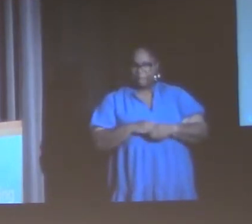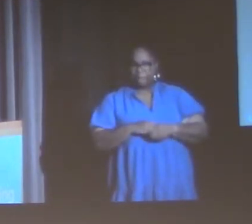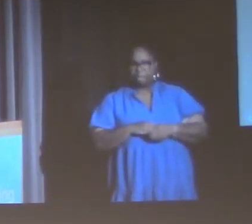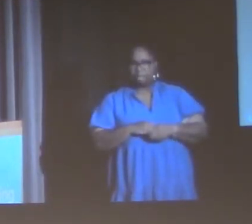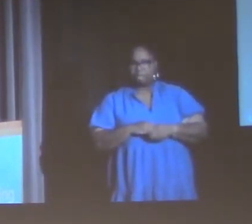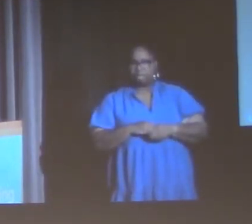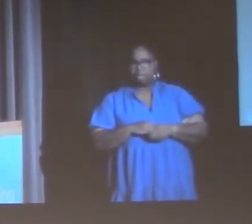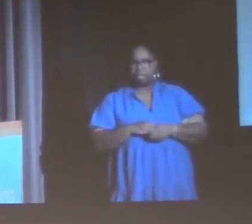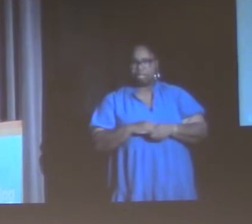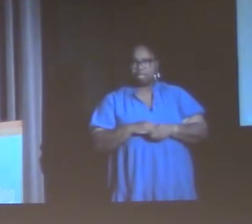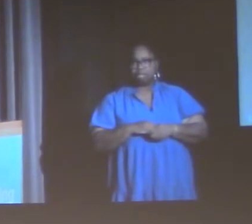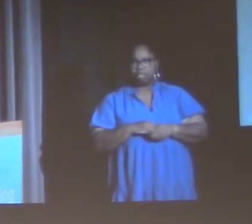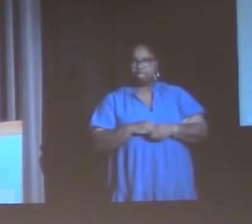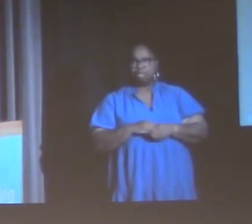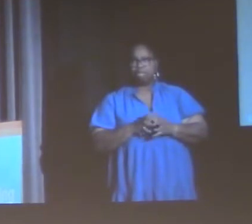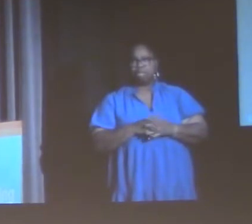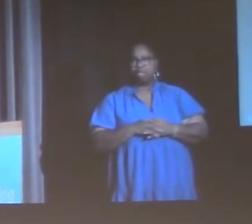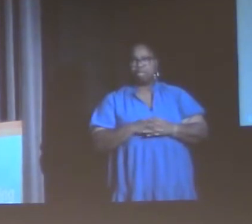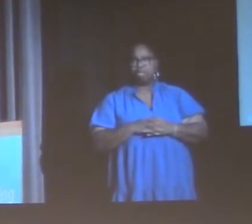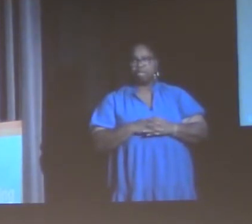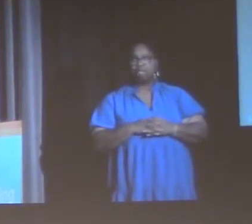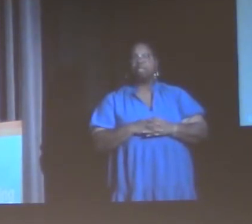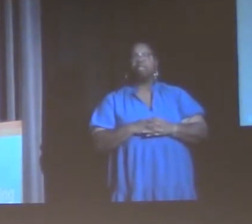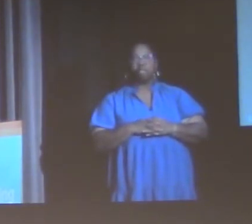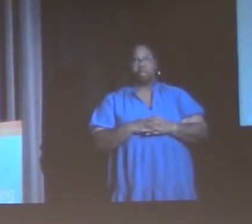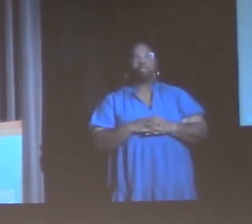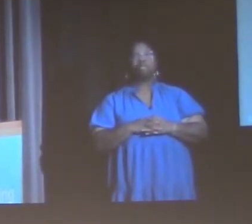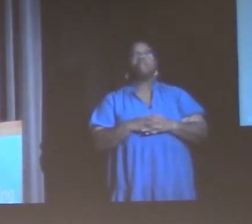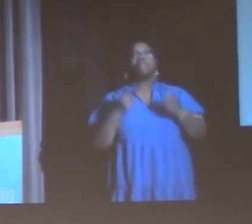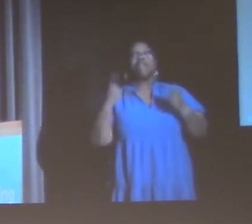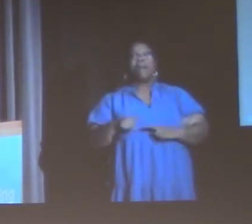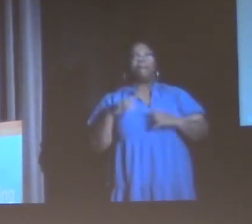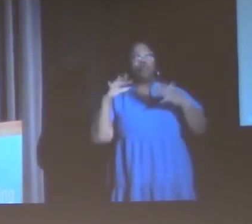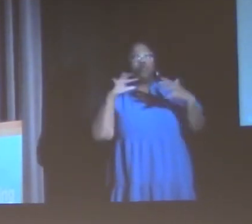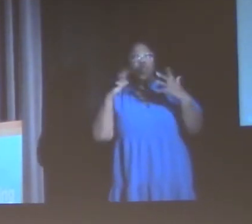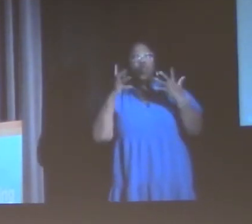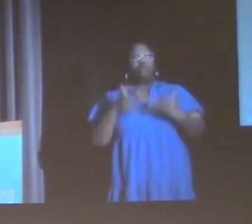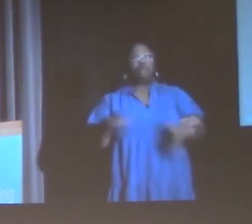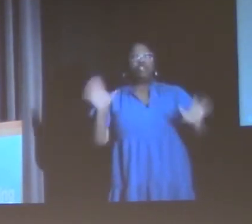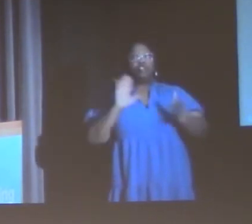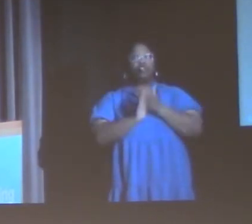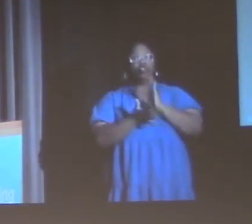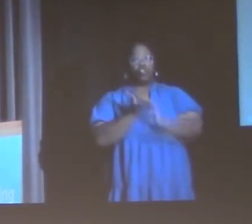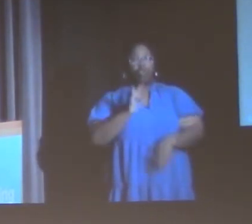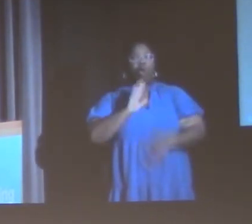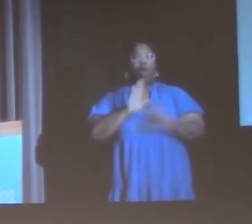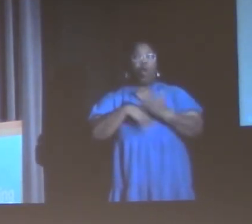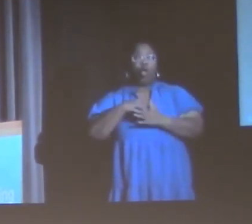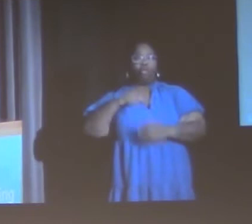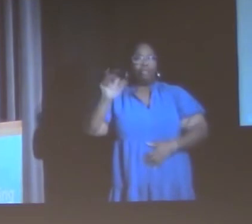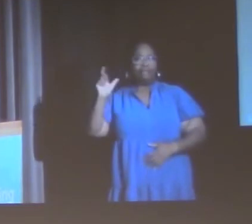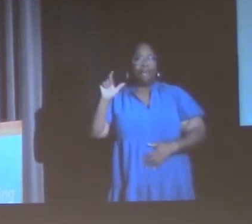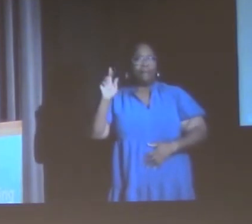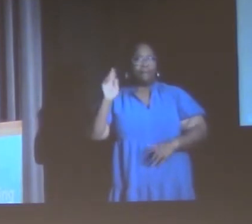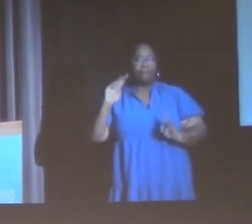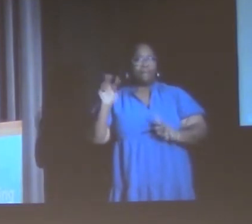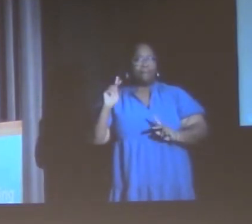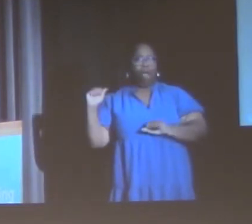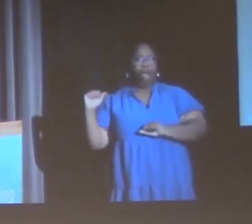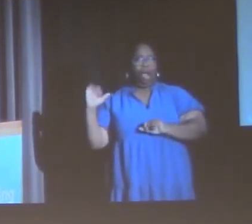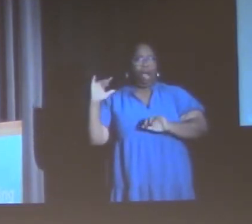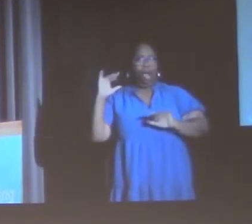When the war ended, all the Islamic people run to the Kurdish area because the